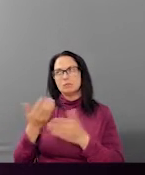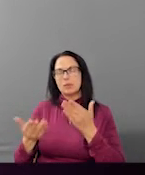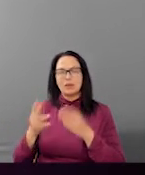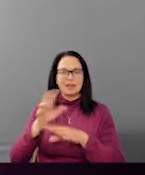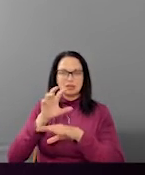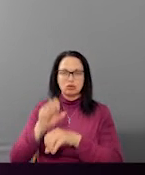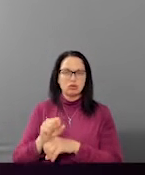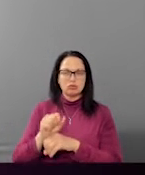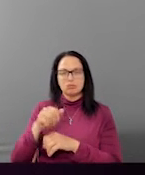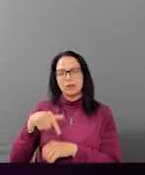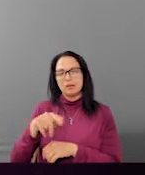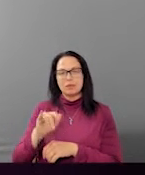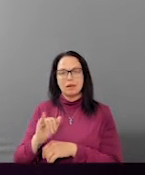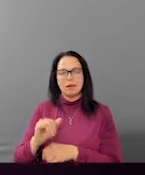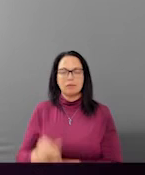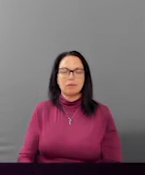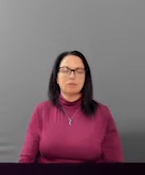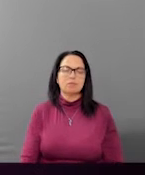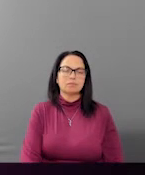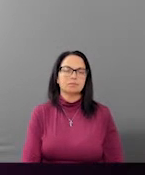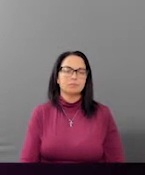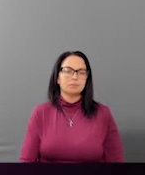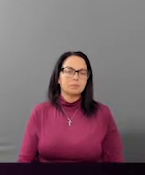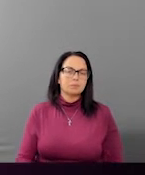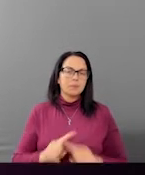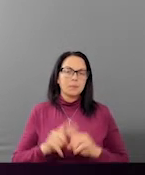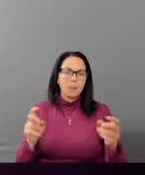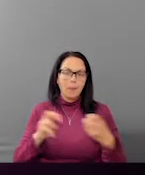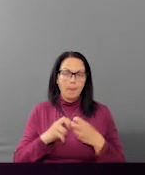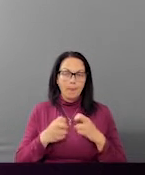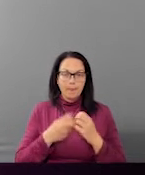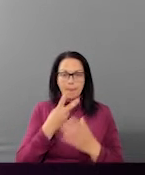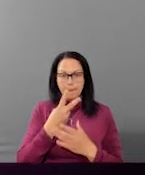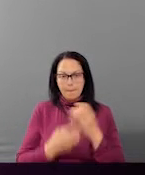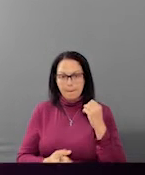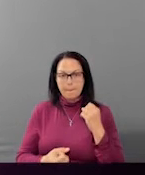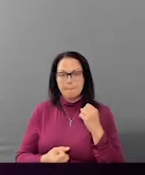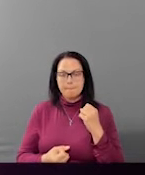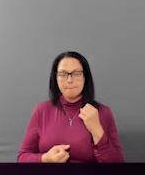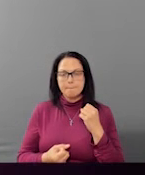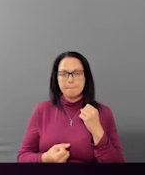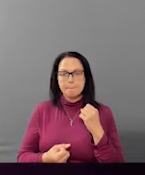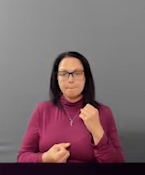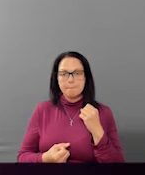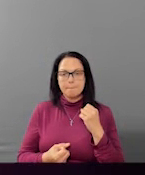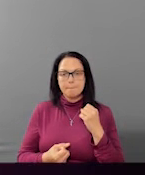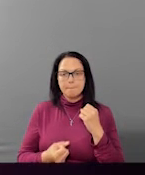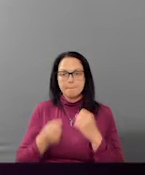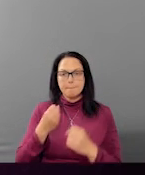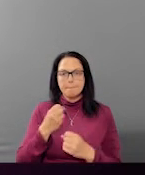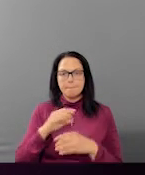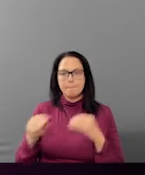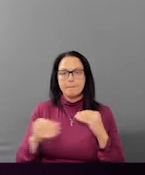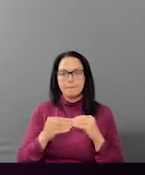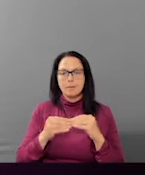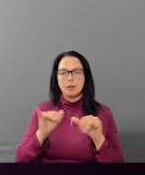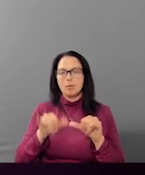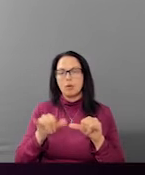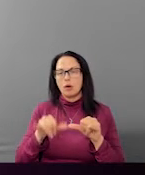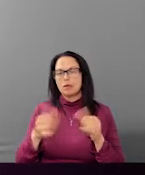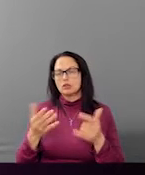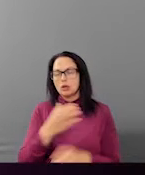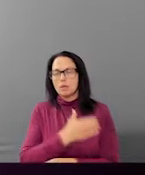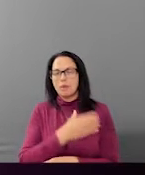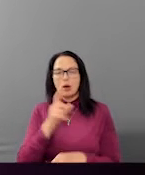API on top of this. Problem is that both of these routes take way more engineering power and time than any